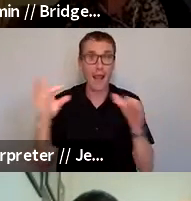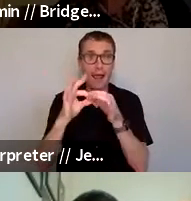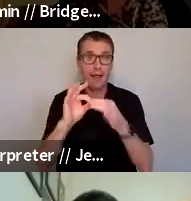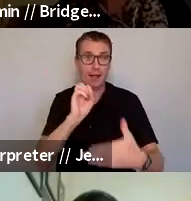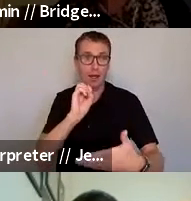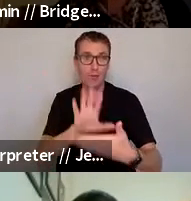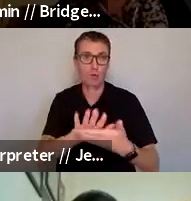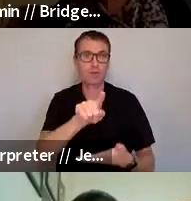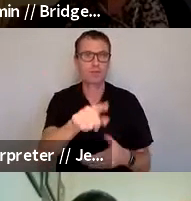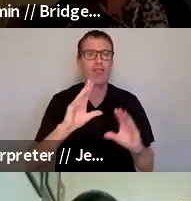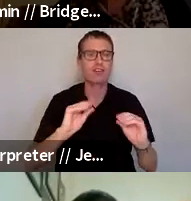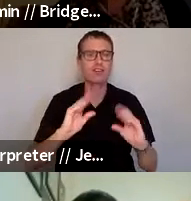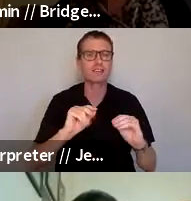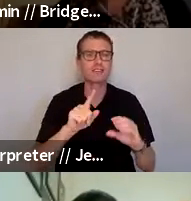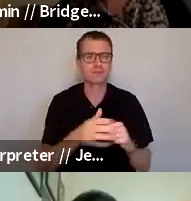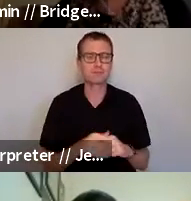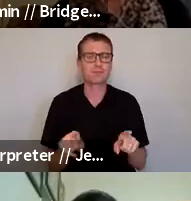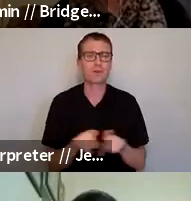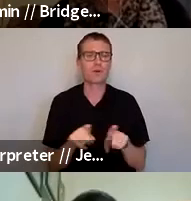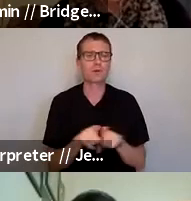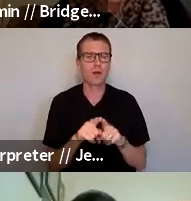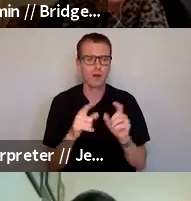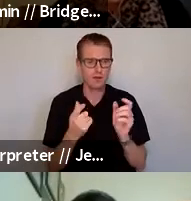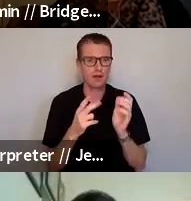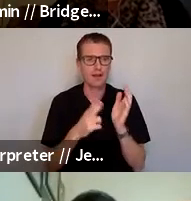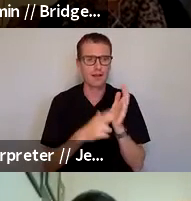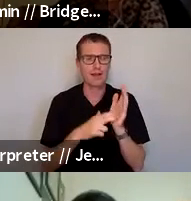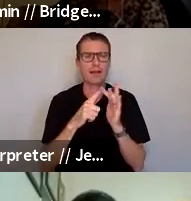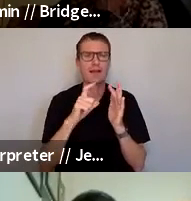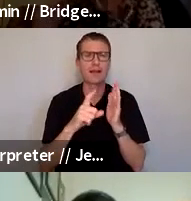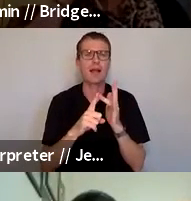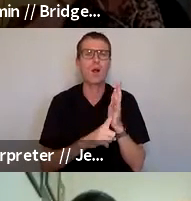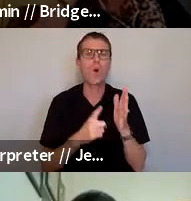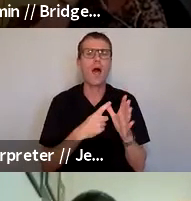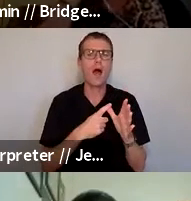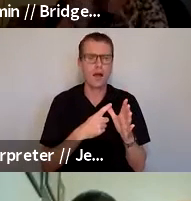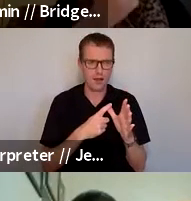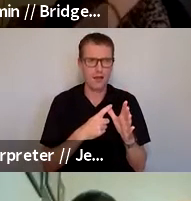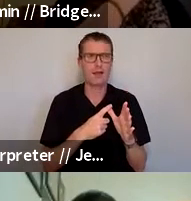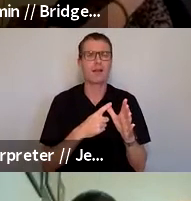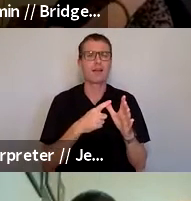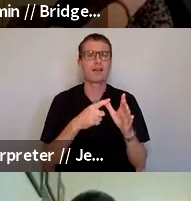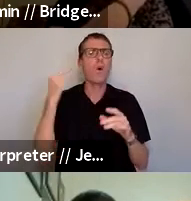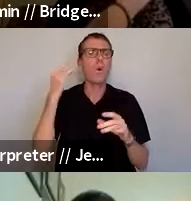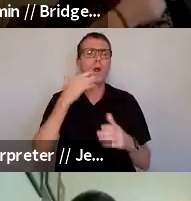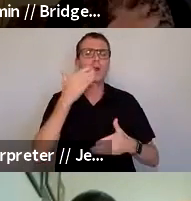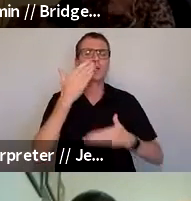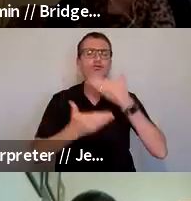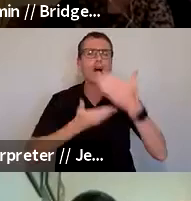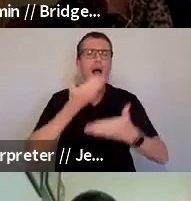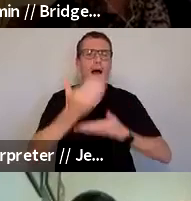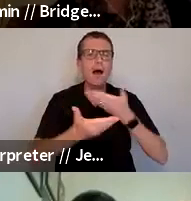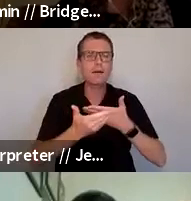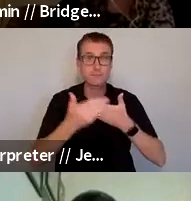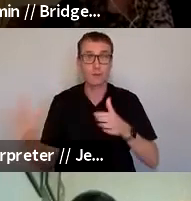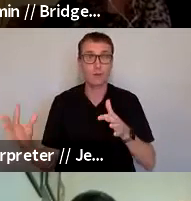audio describer, has been mentioned a number of times by others on the call, and we're really lucky that she has joined us today. Nicola, do you have anything to